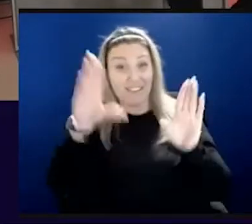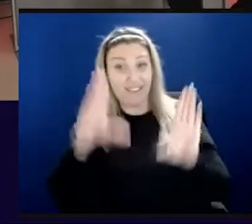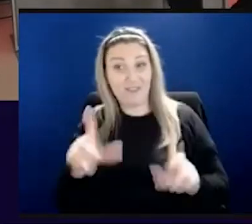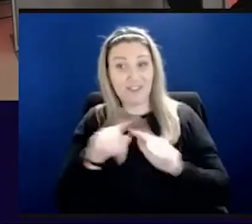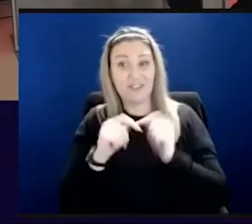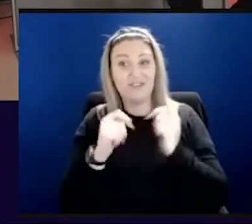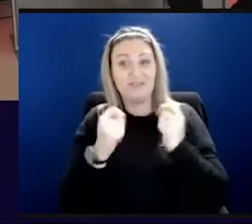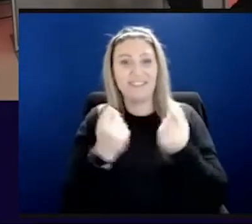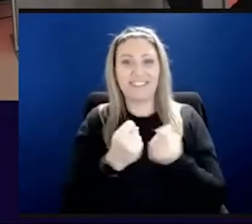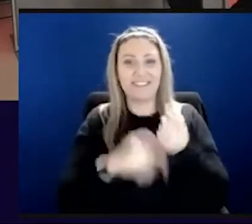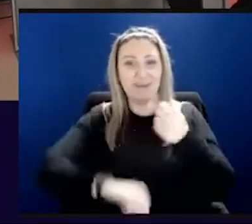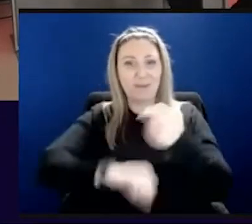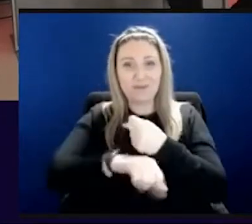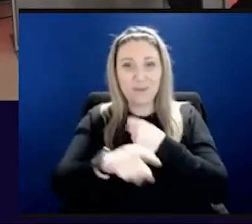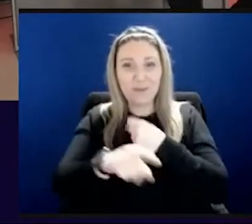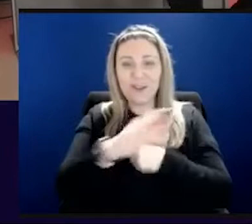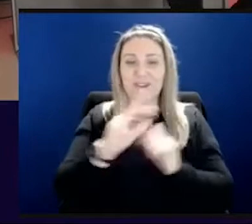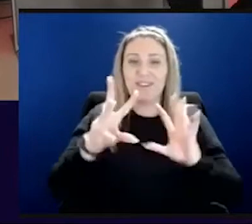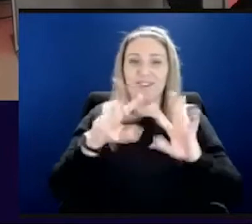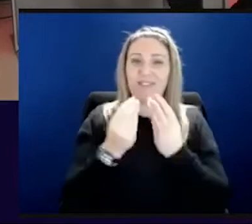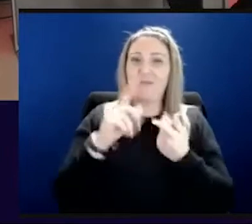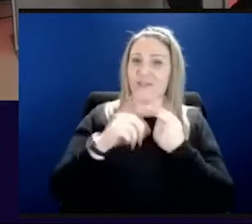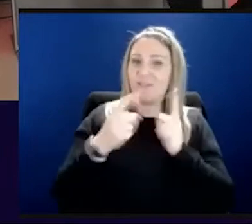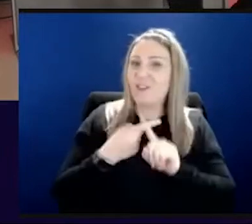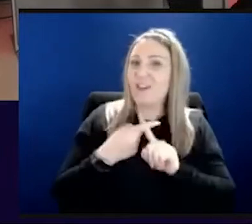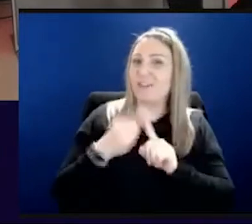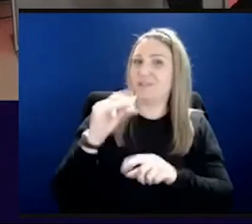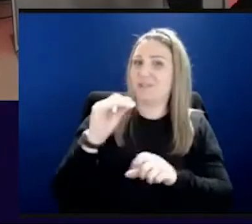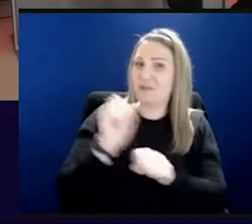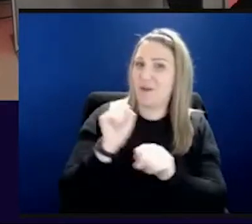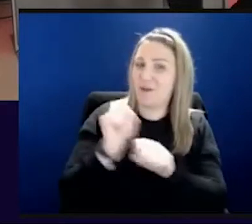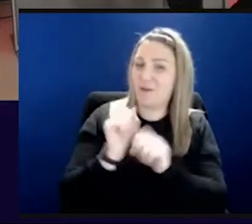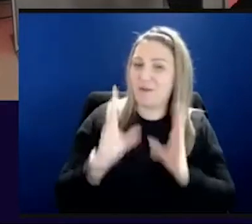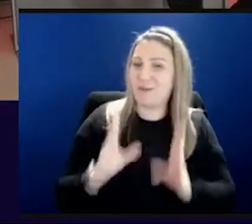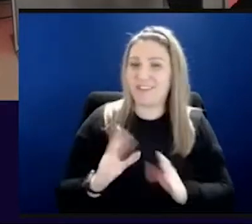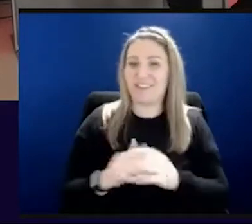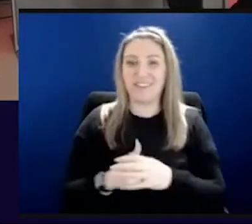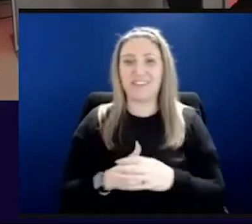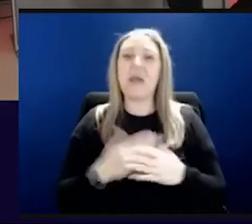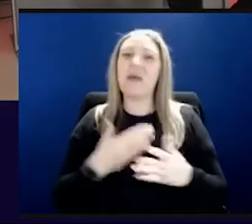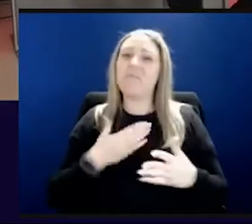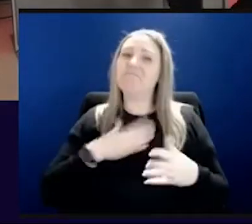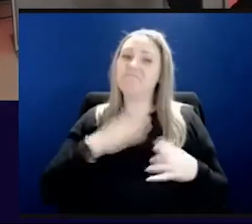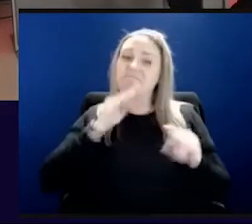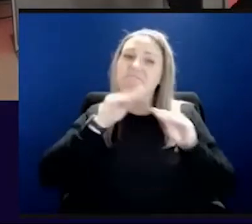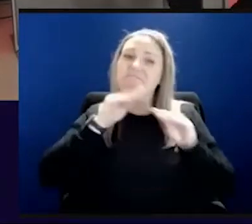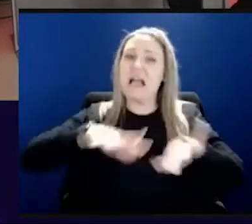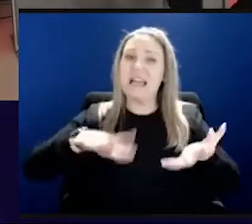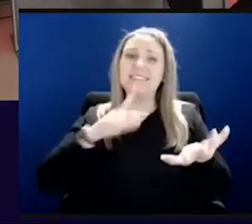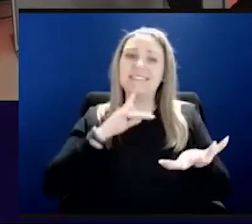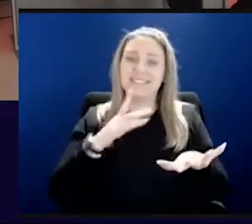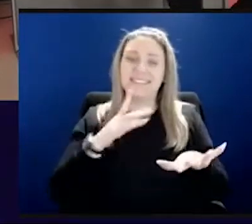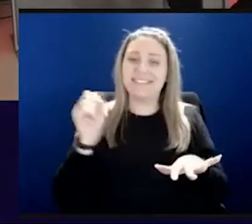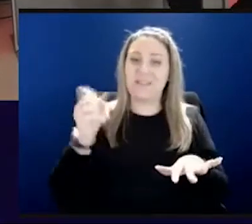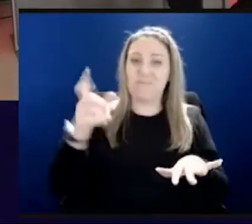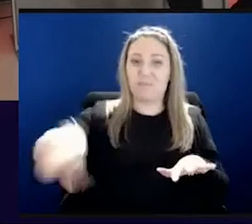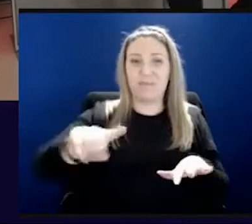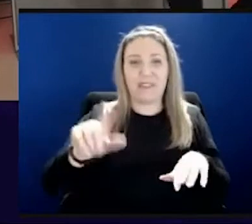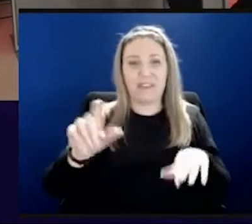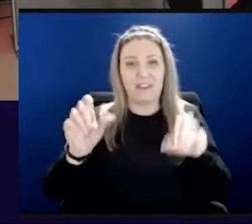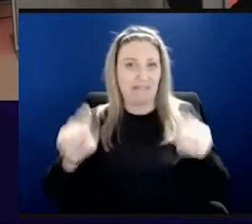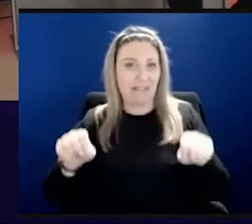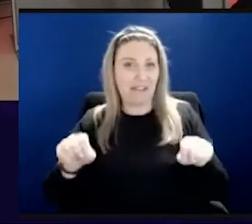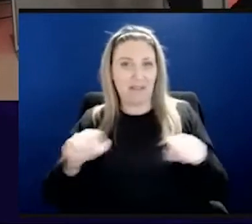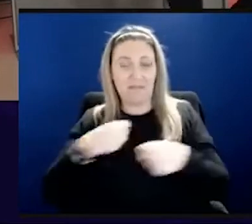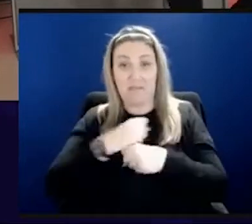you, family and friends and coworkers. Yes. That must feel good. I'm so blessed. I'm so blessed for them. They're the ones that make all